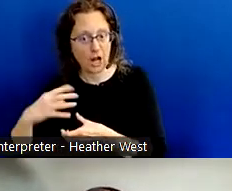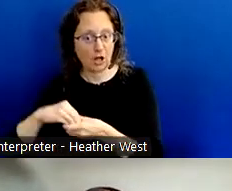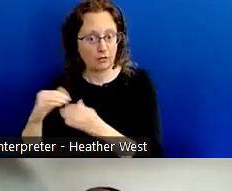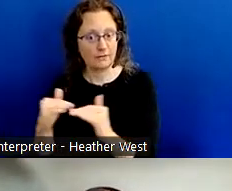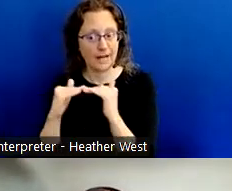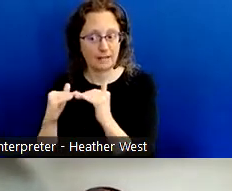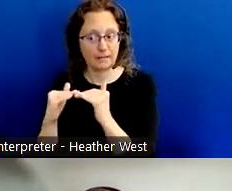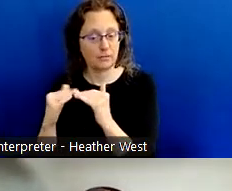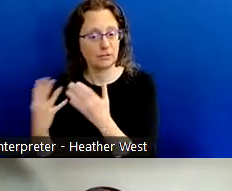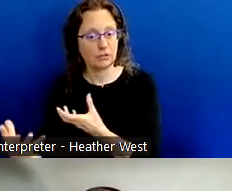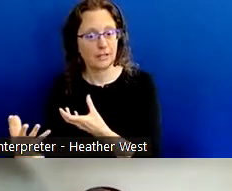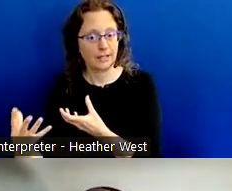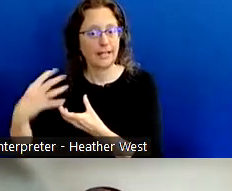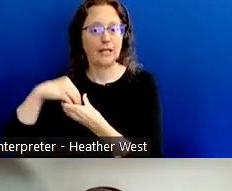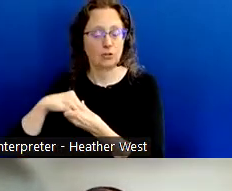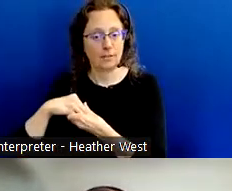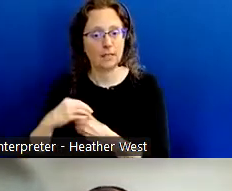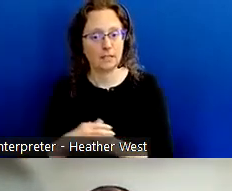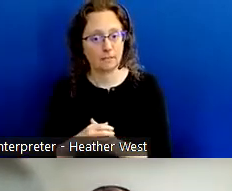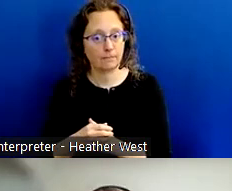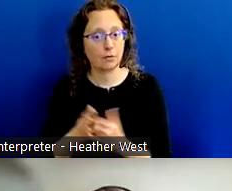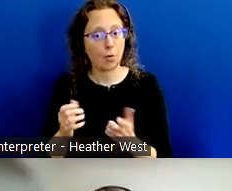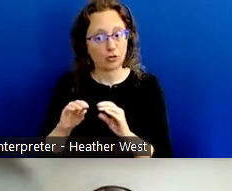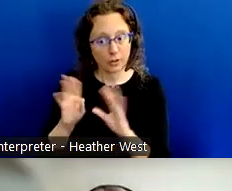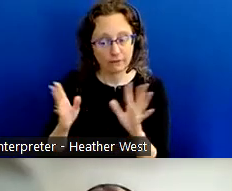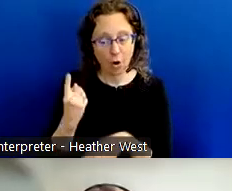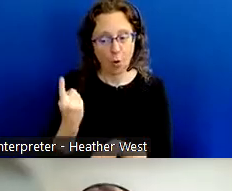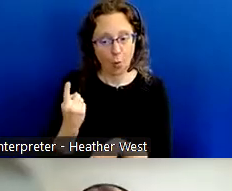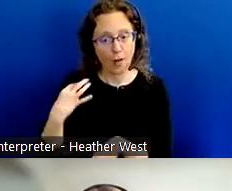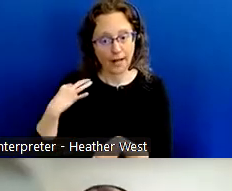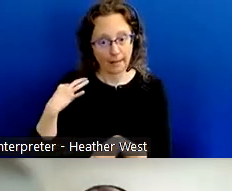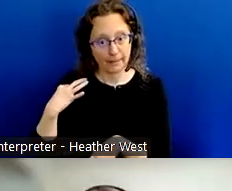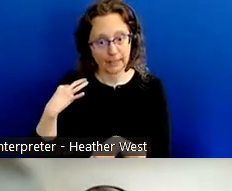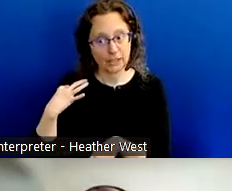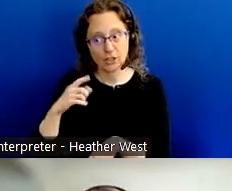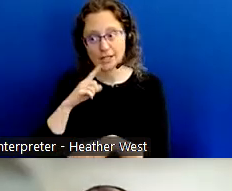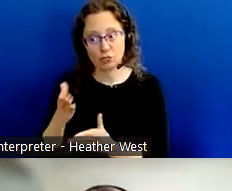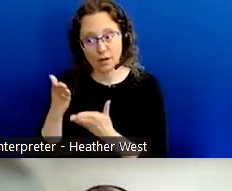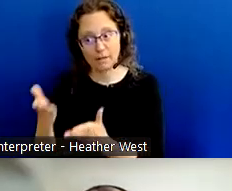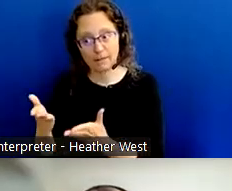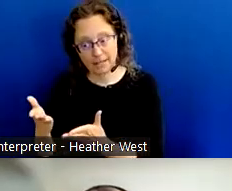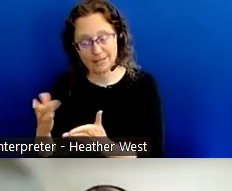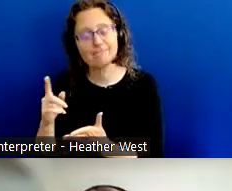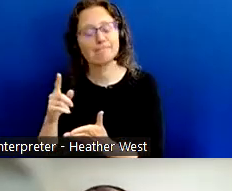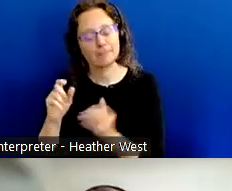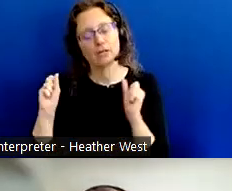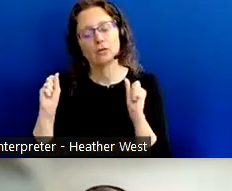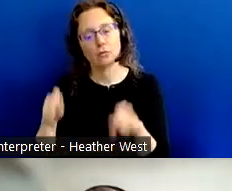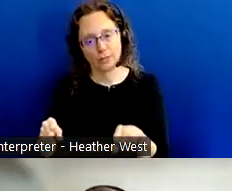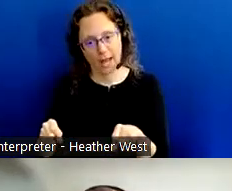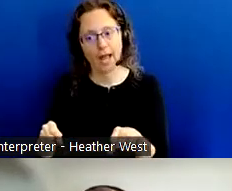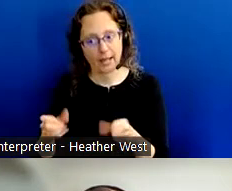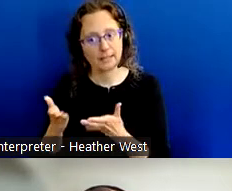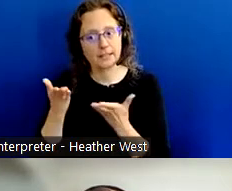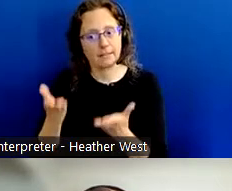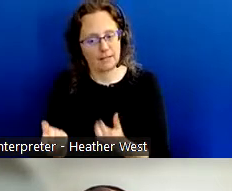engagement. We also want to clarify that while one application is recommended, applicants may submit multiple applications.